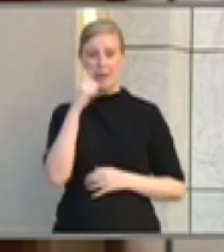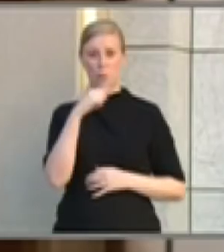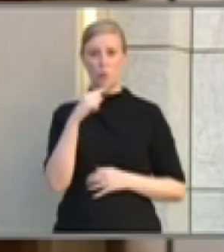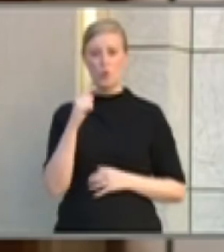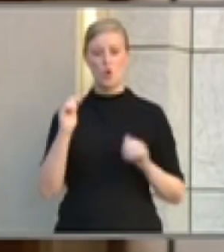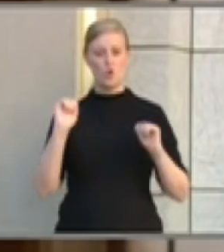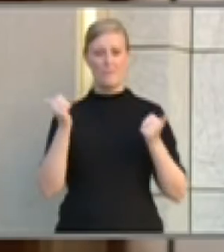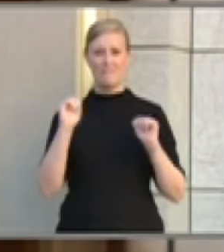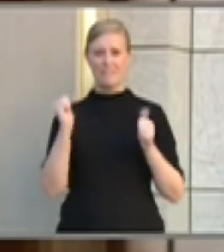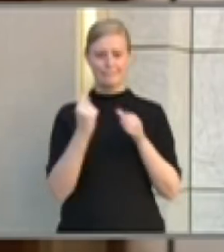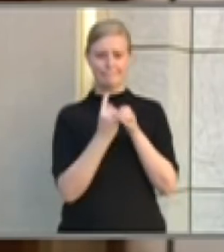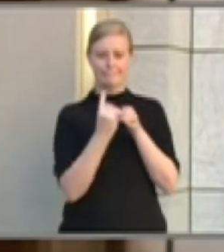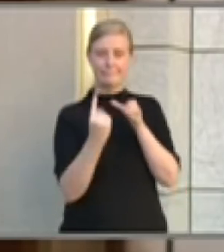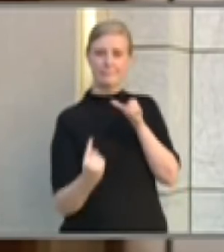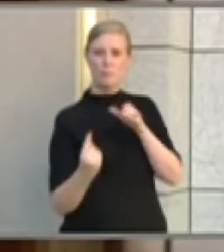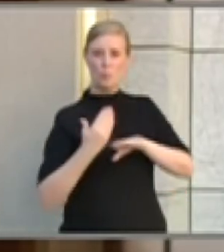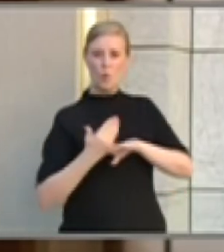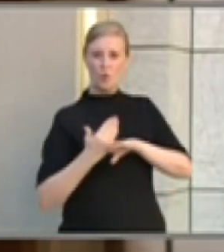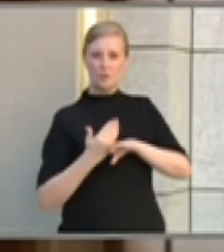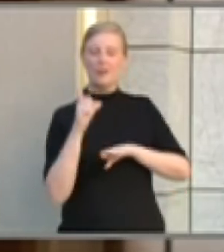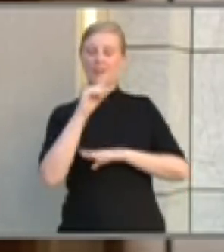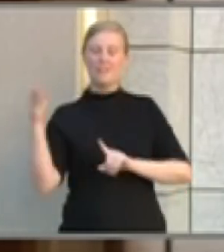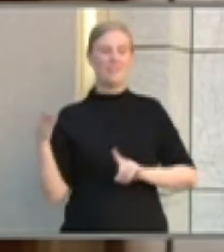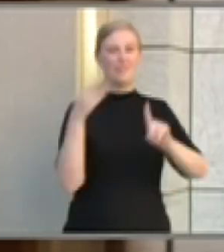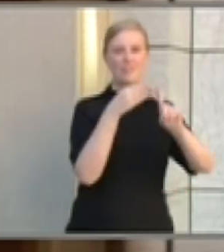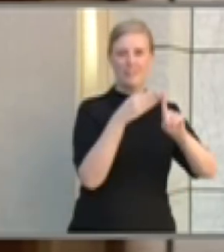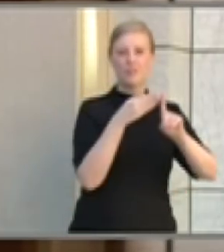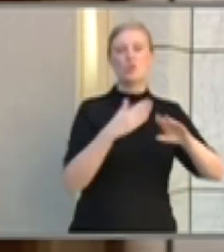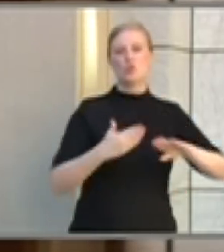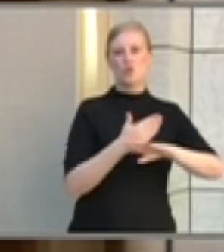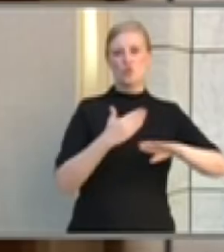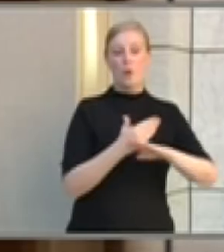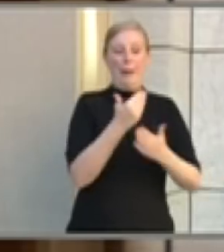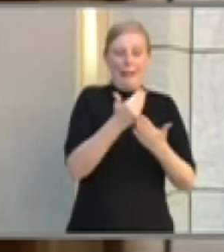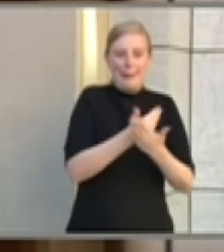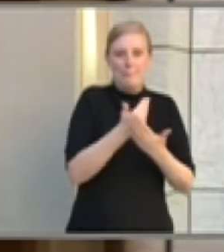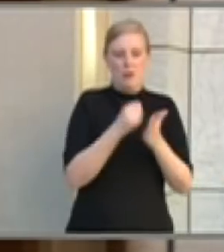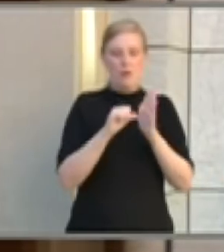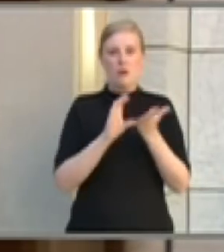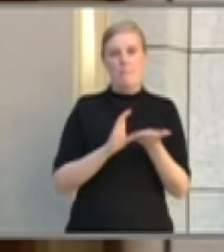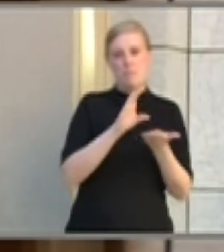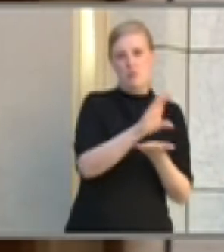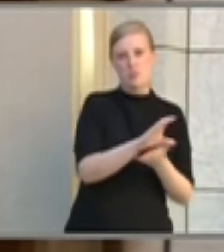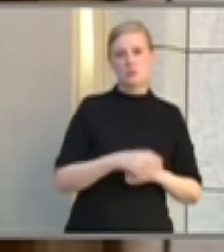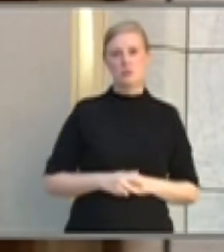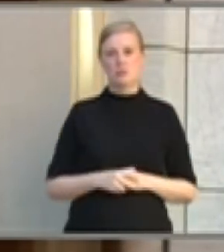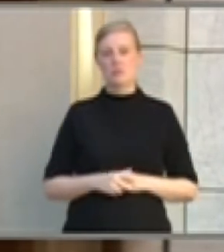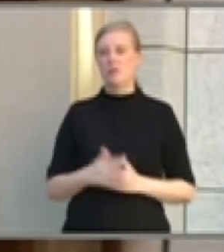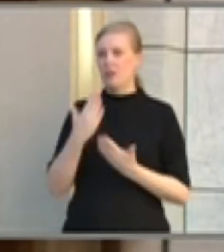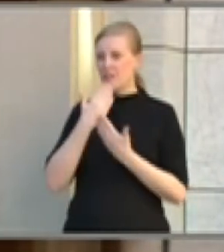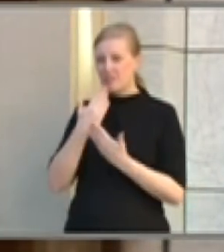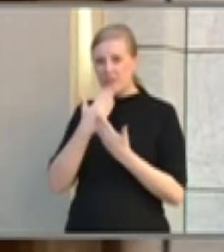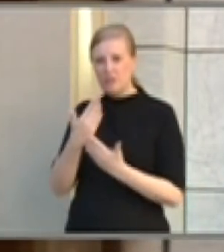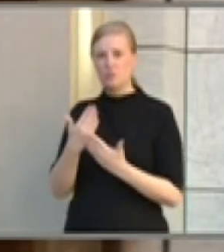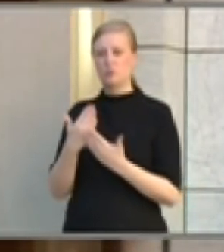to their employers. I want to thank the Treasurer for the work that he has done together with the Treasury Secretary and the Treasury